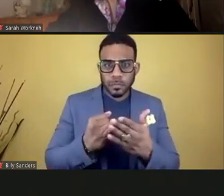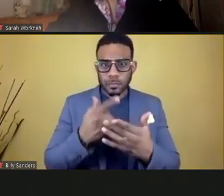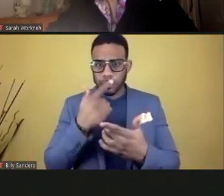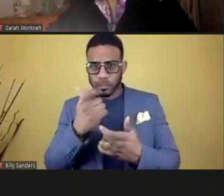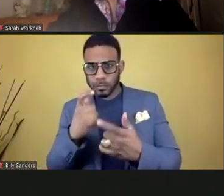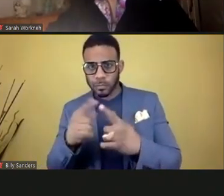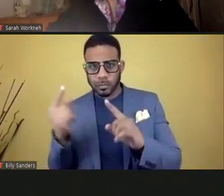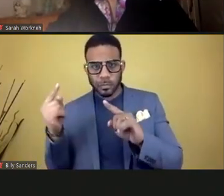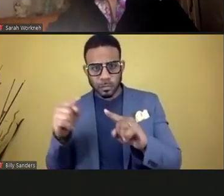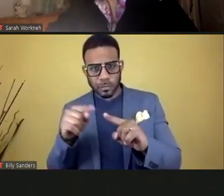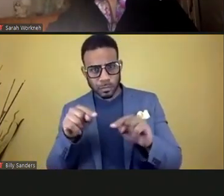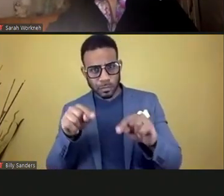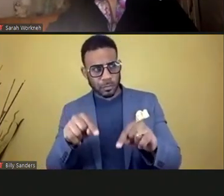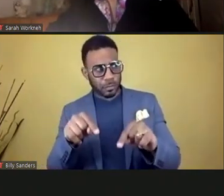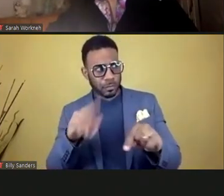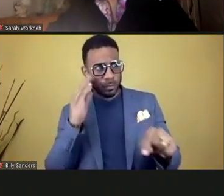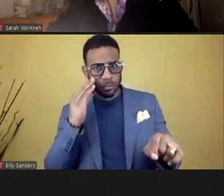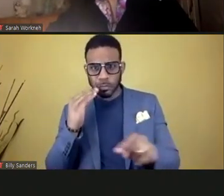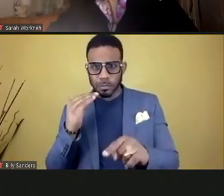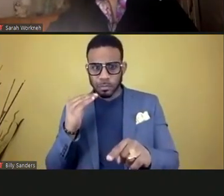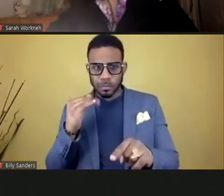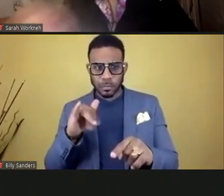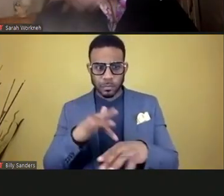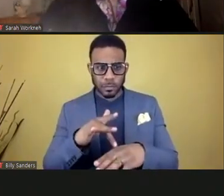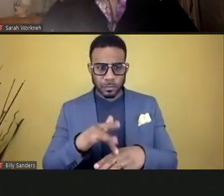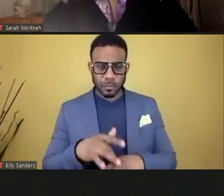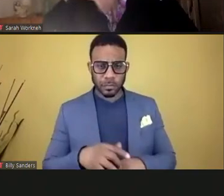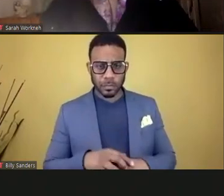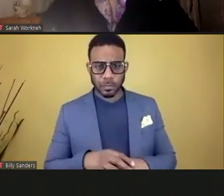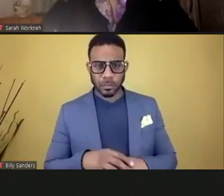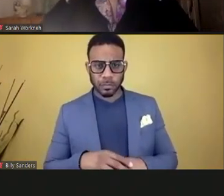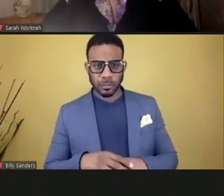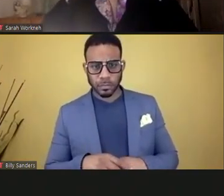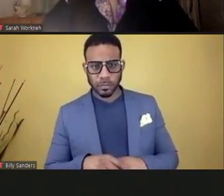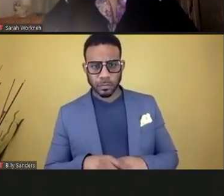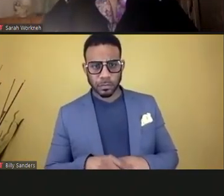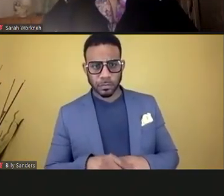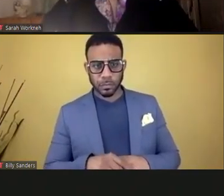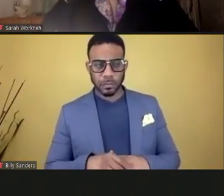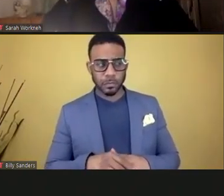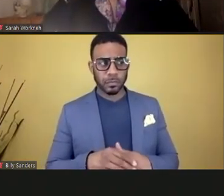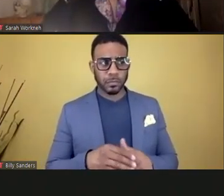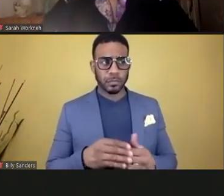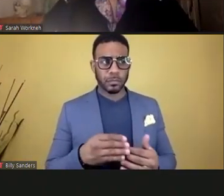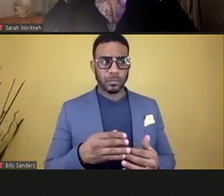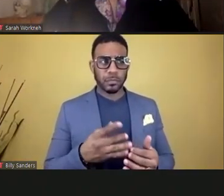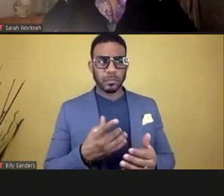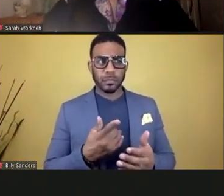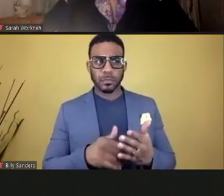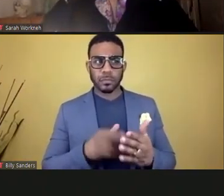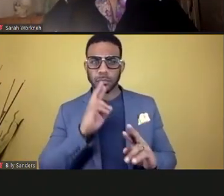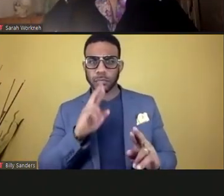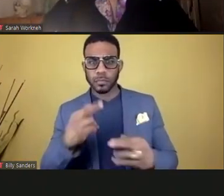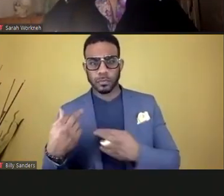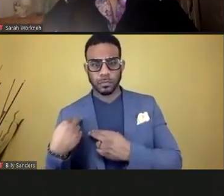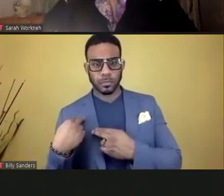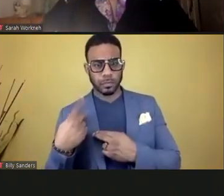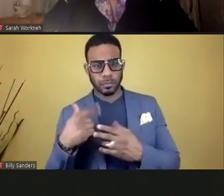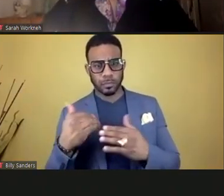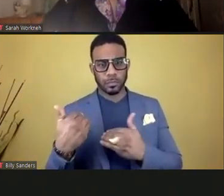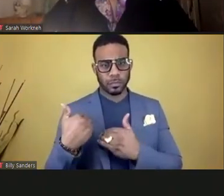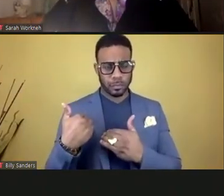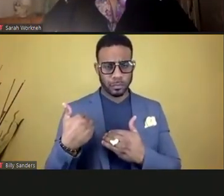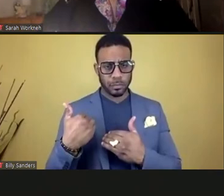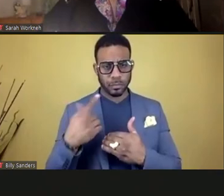to come to these experiences in these spaces. And what and what's the responsibility and